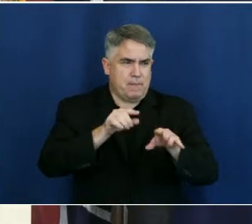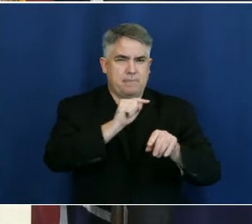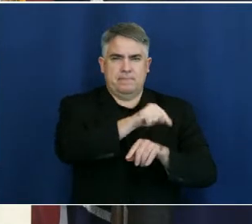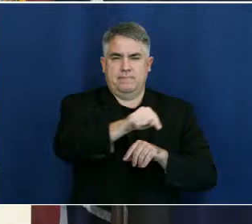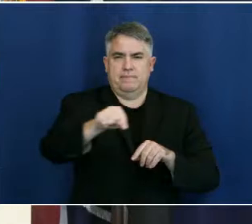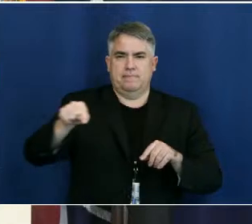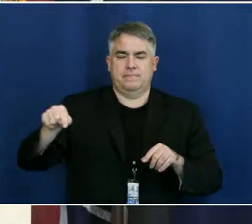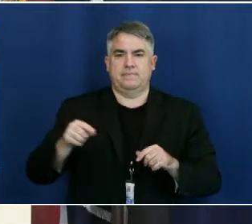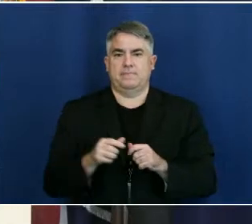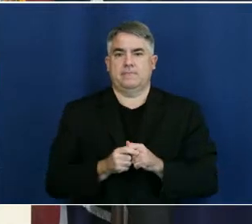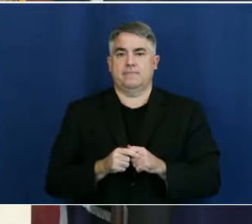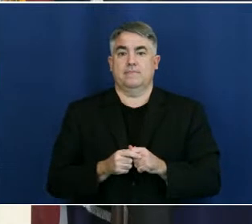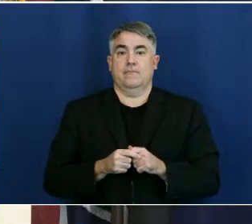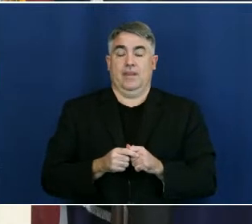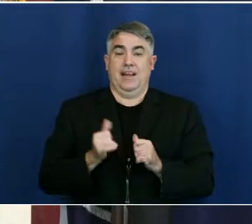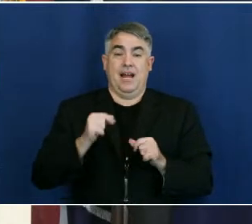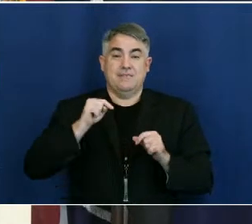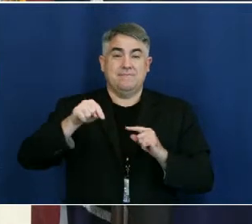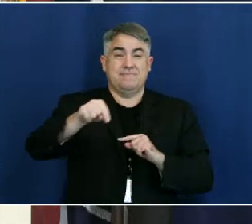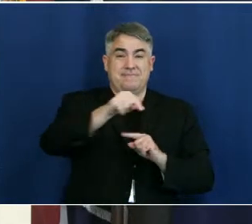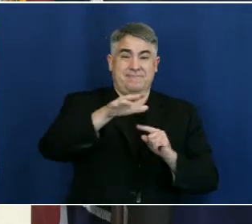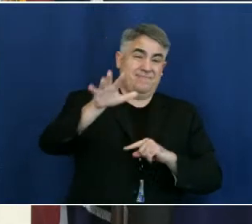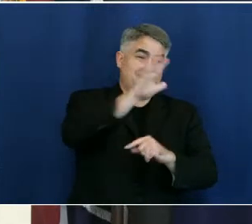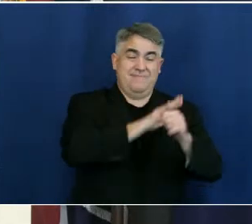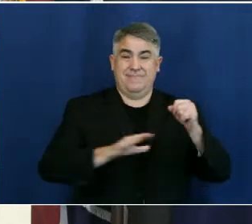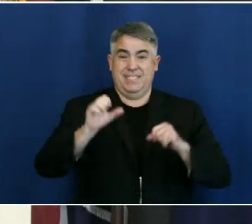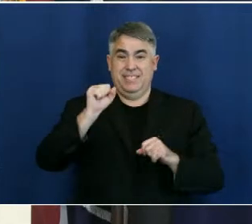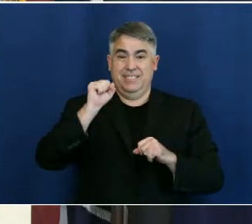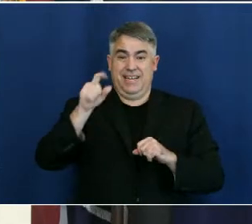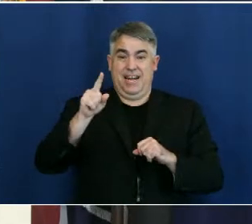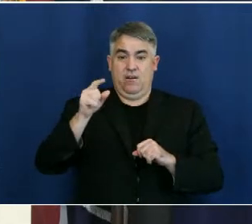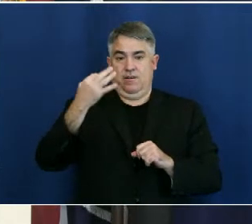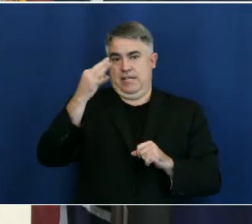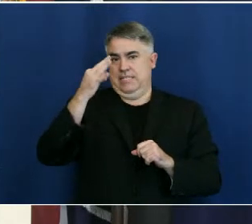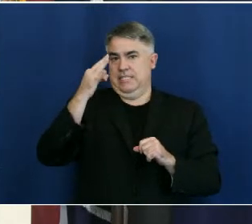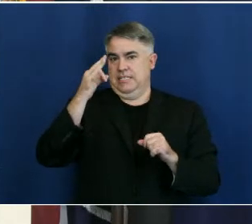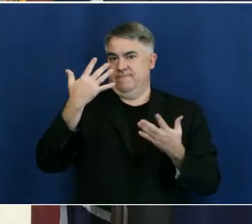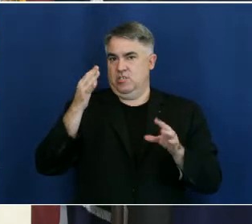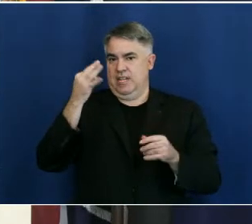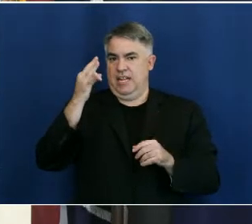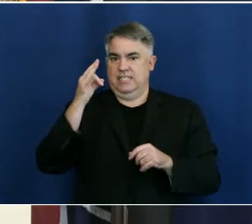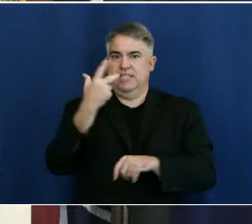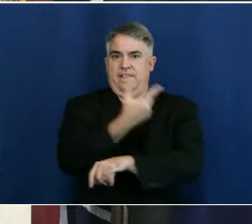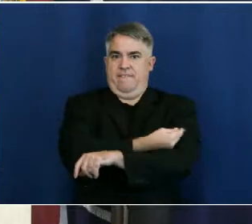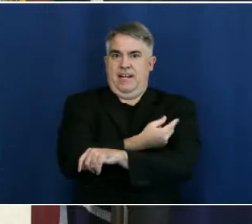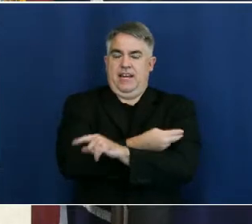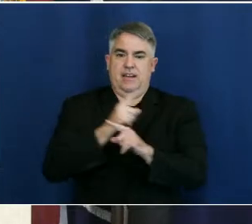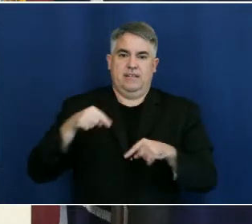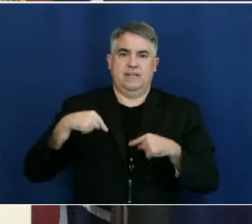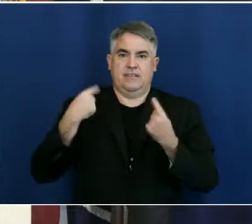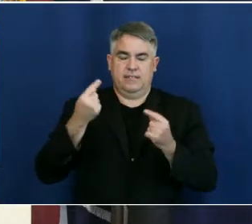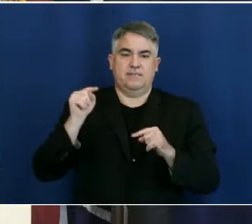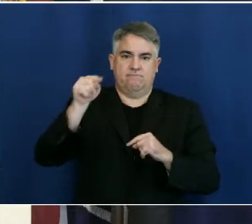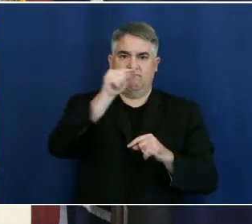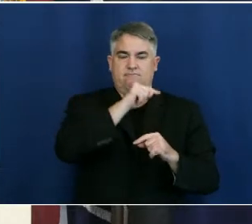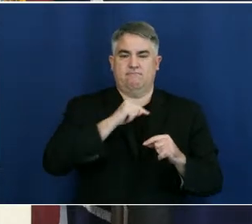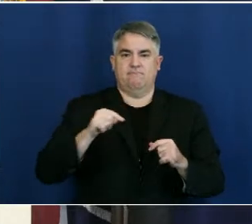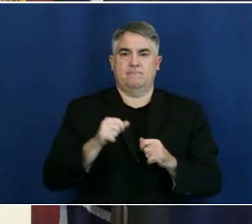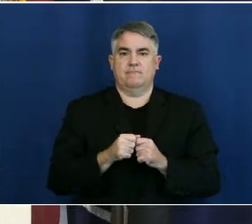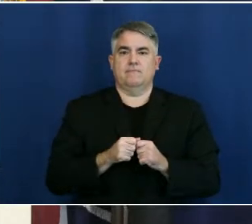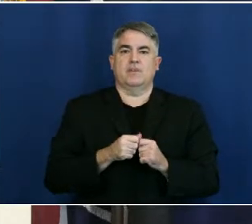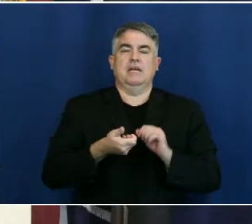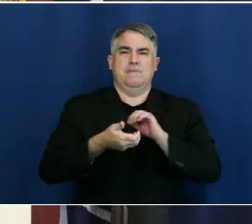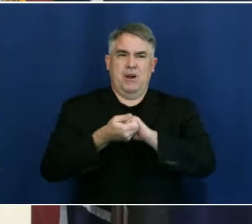total sites across San Diego County that we are running, administering, working in partnership with others.